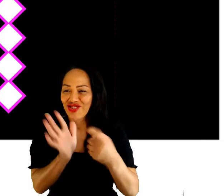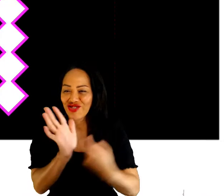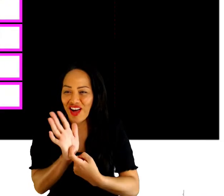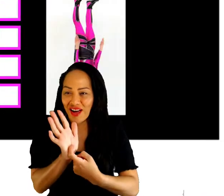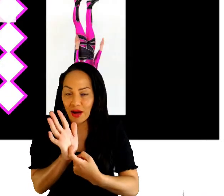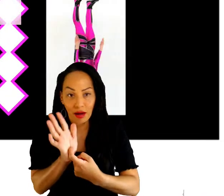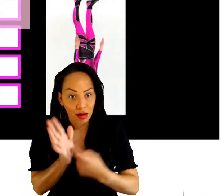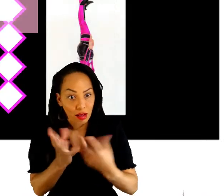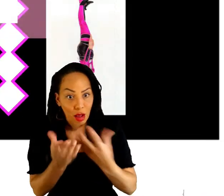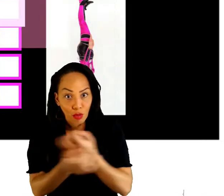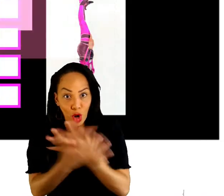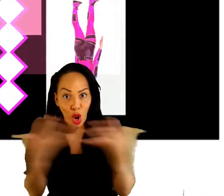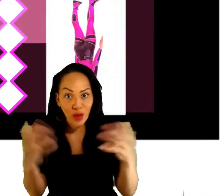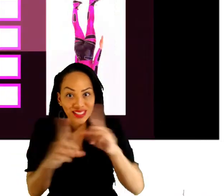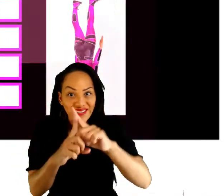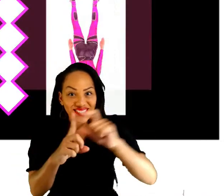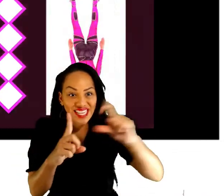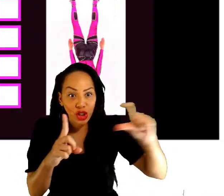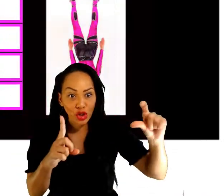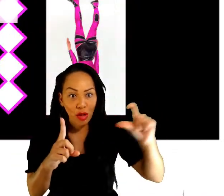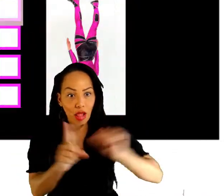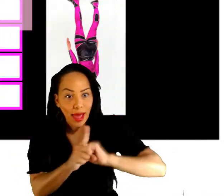ready.